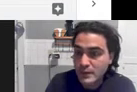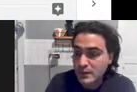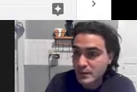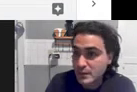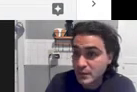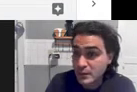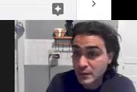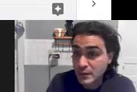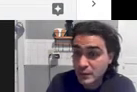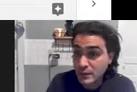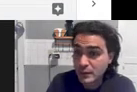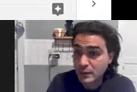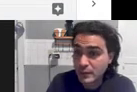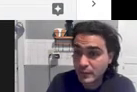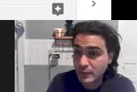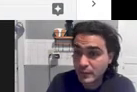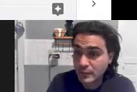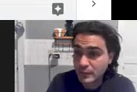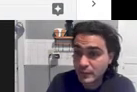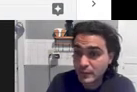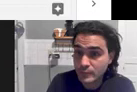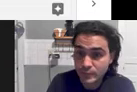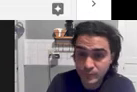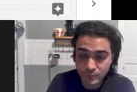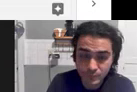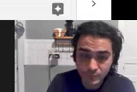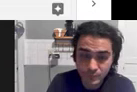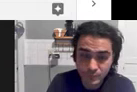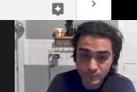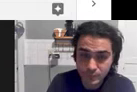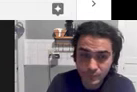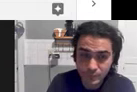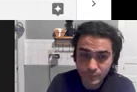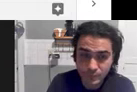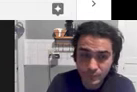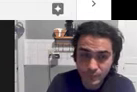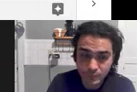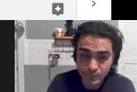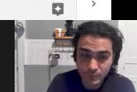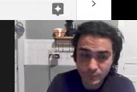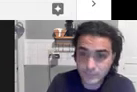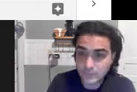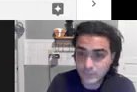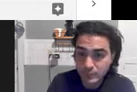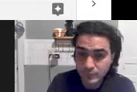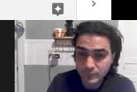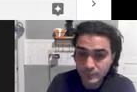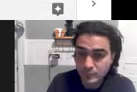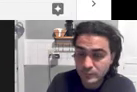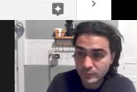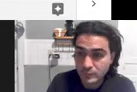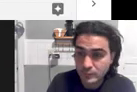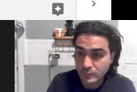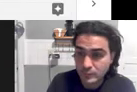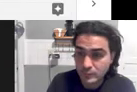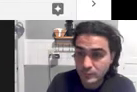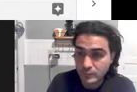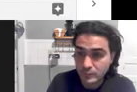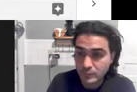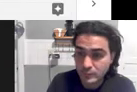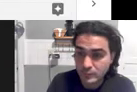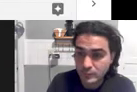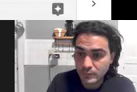And I Yes. just want to quickly say, for those of you who are currently not members of this body, you are